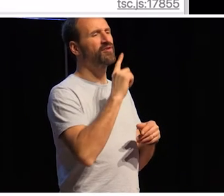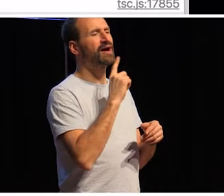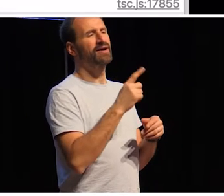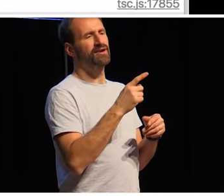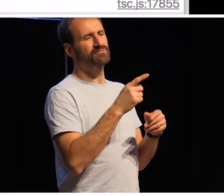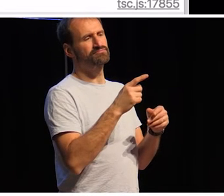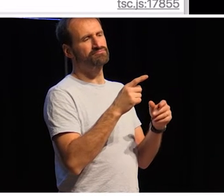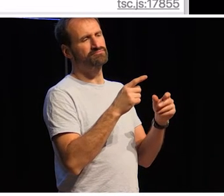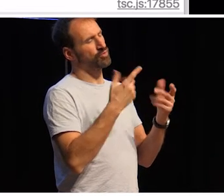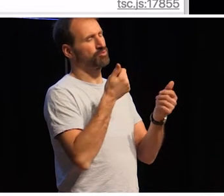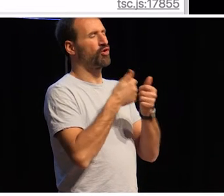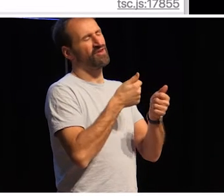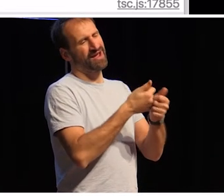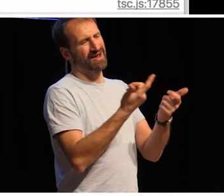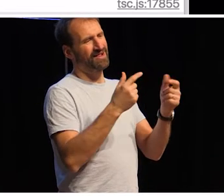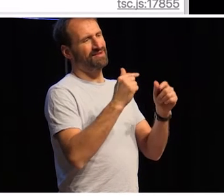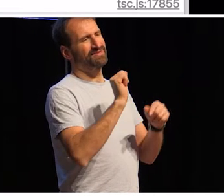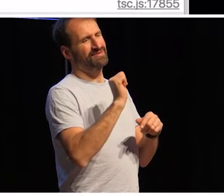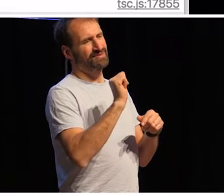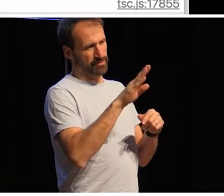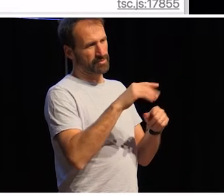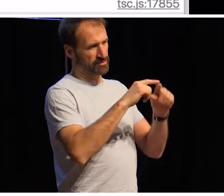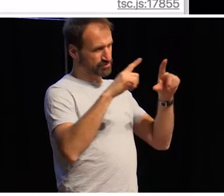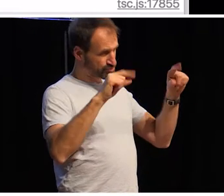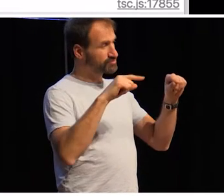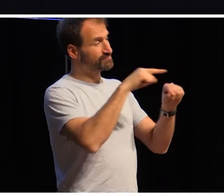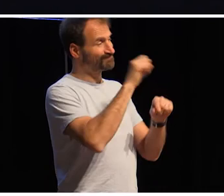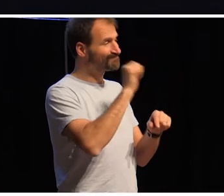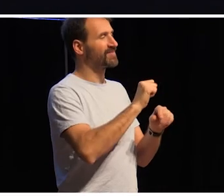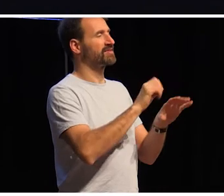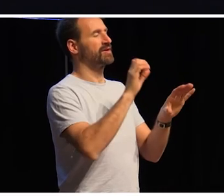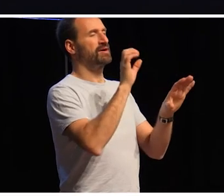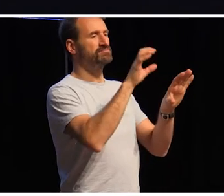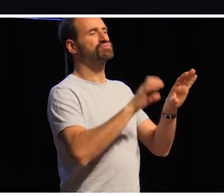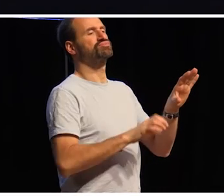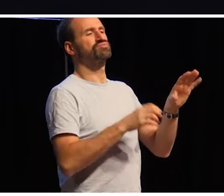record a profile of your JavaScript.